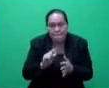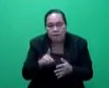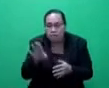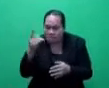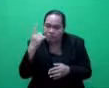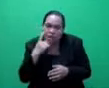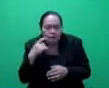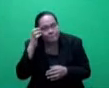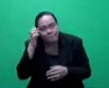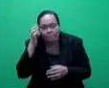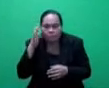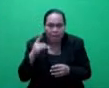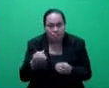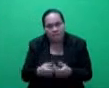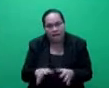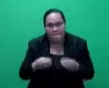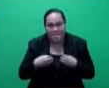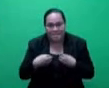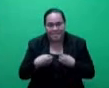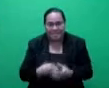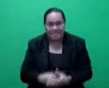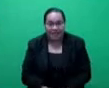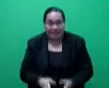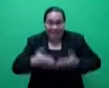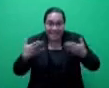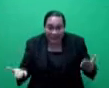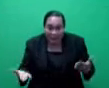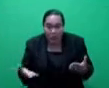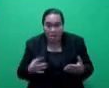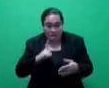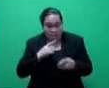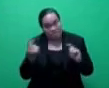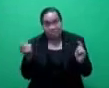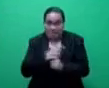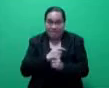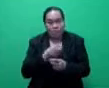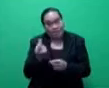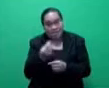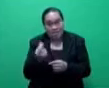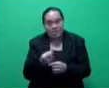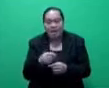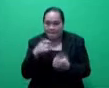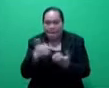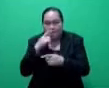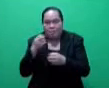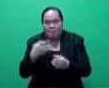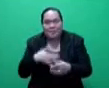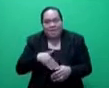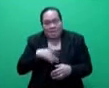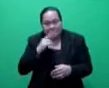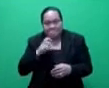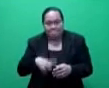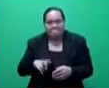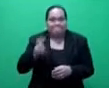it is now so easy to start a business means that many more people will be able to take that plunge. Knowing that the